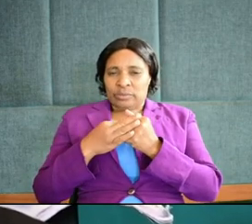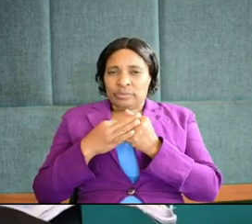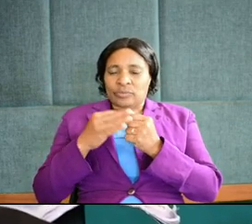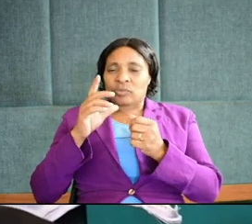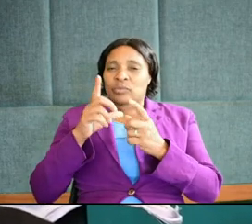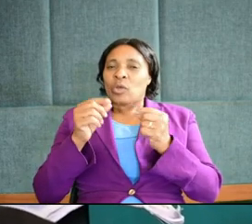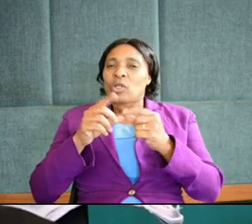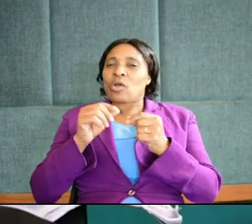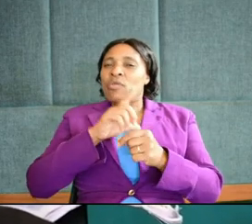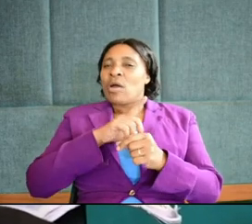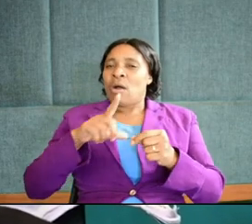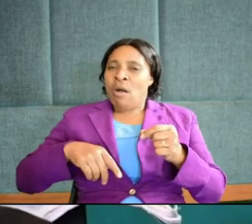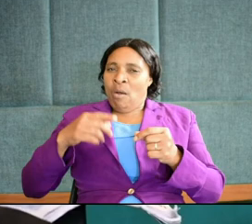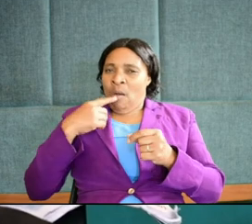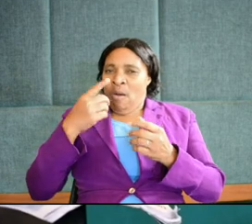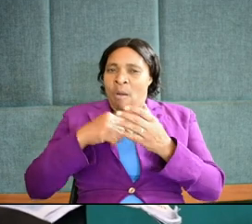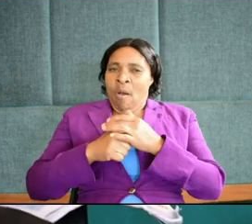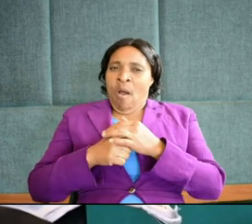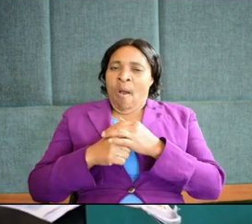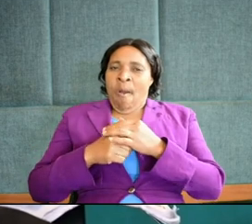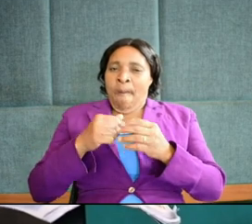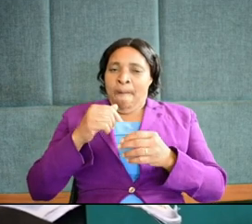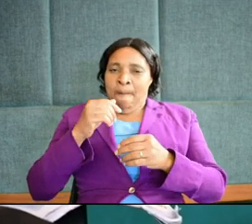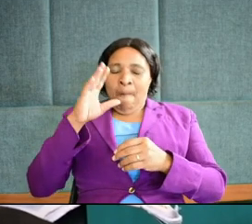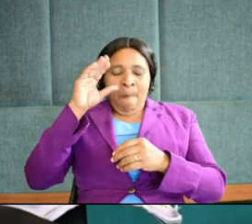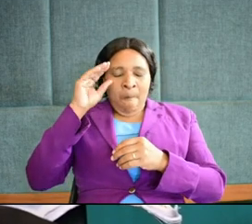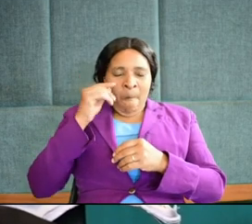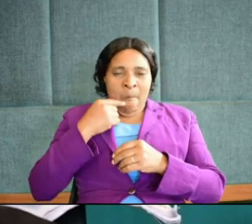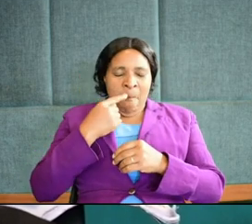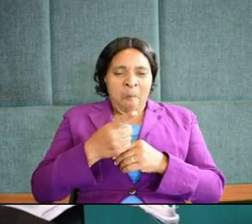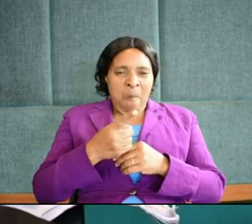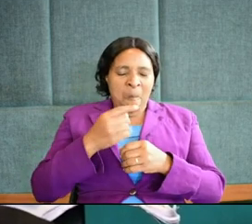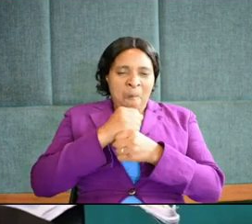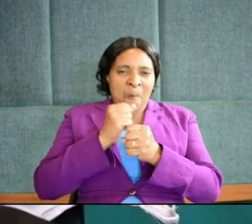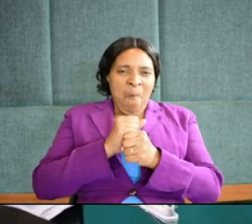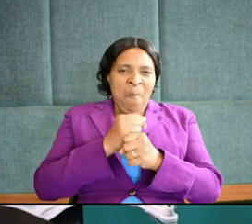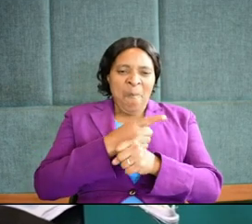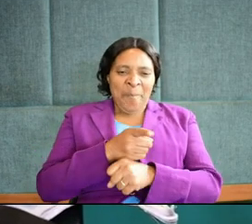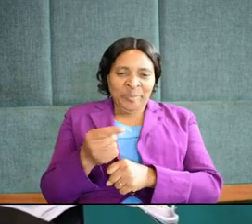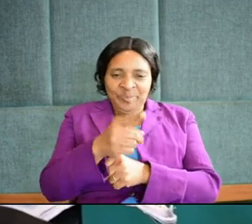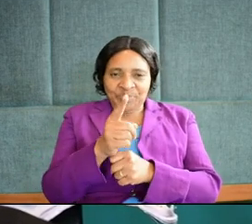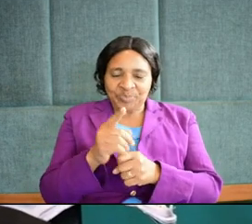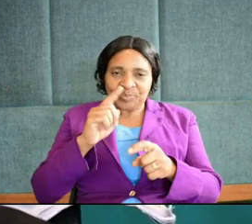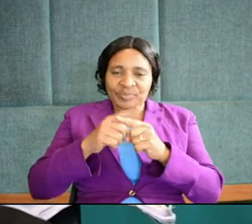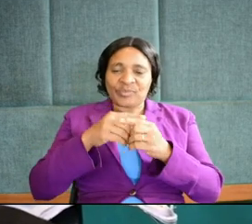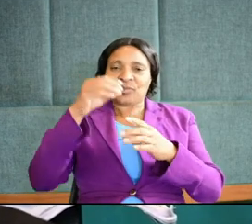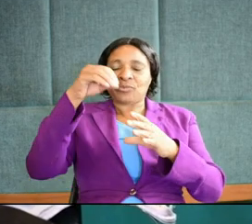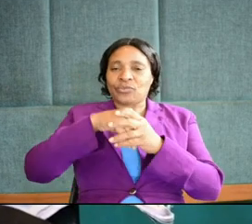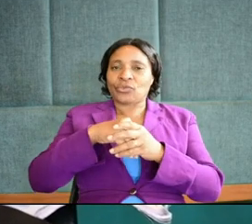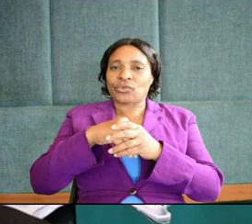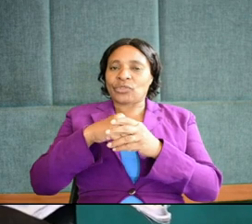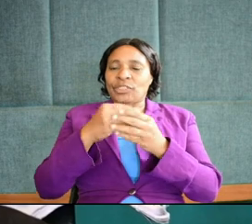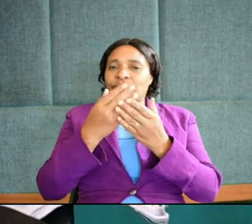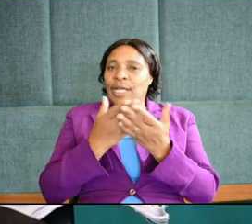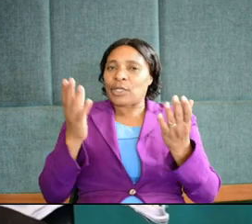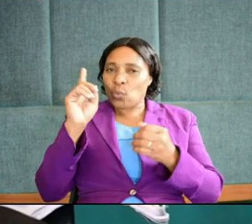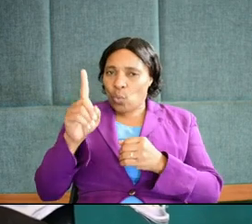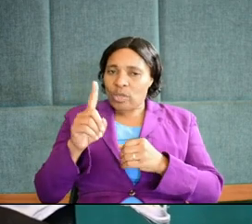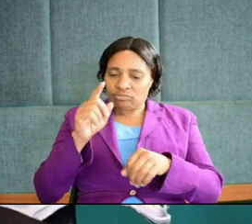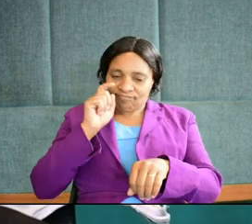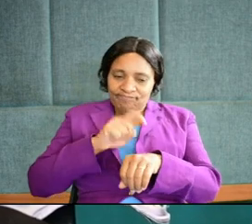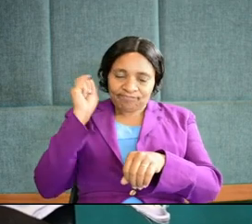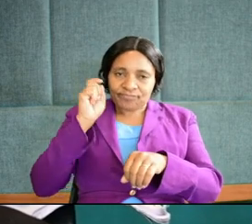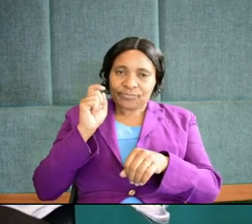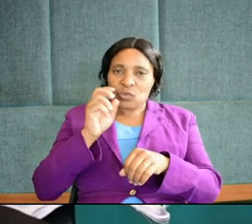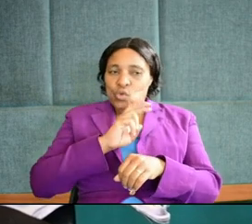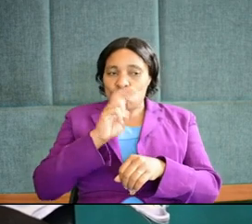Lord says, "The Lord said to Moses, make a snake and put it up on a pole. Anyone who is bitten can look